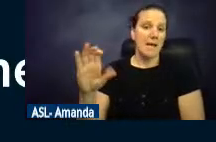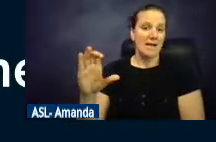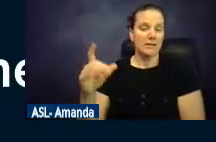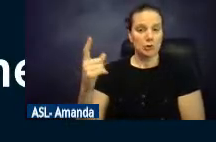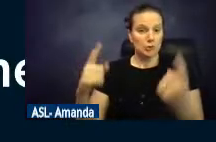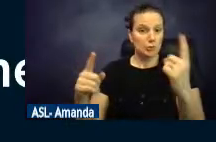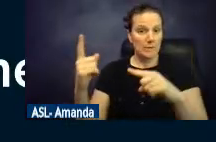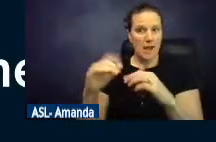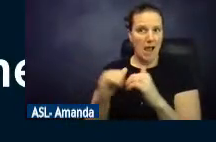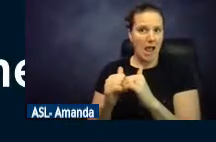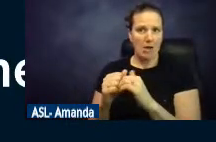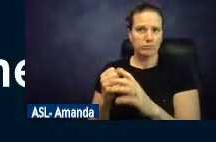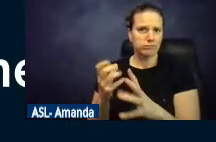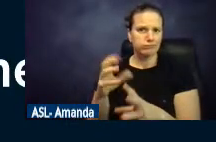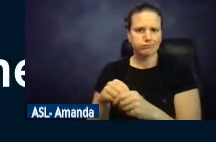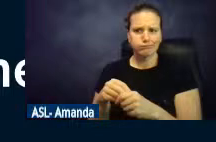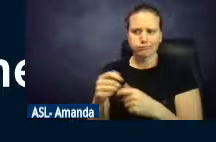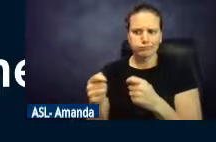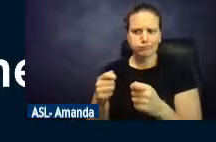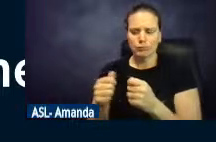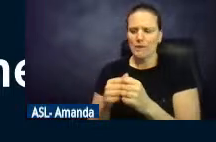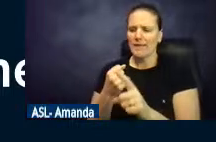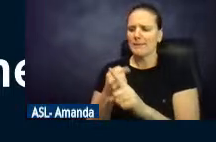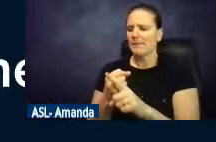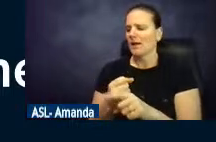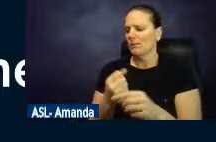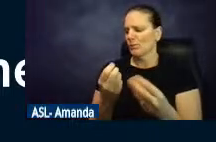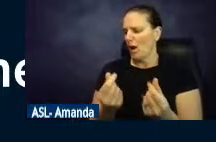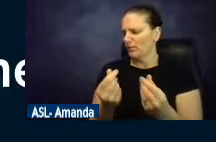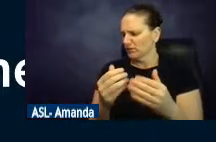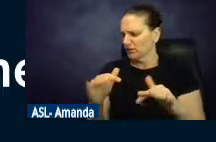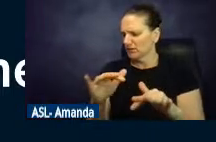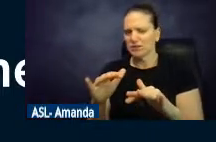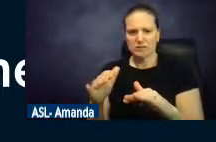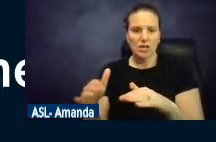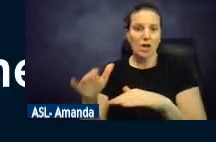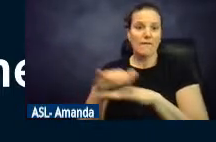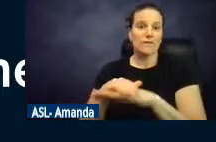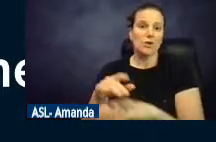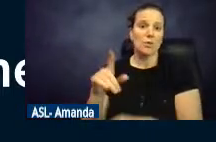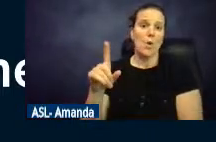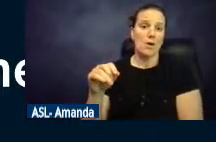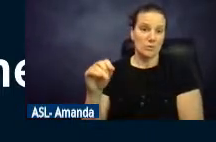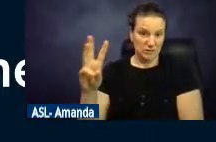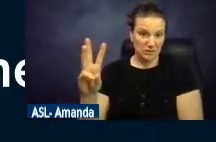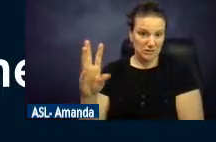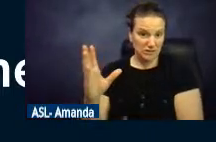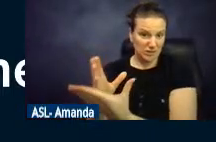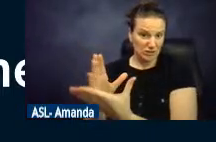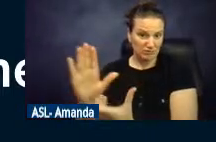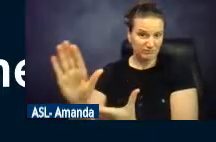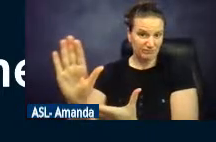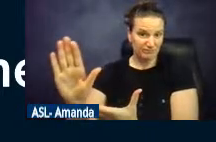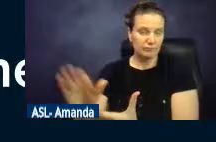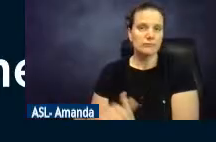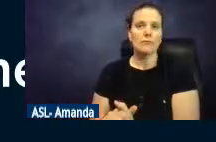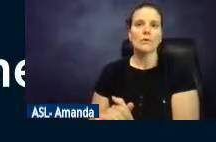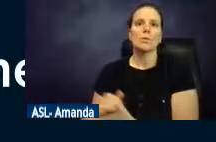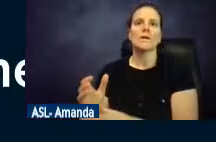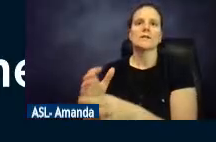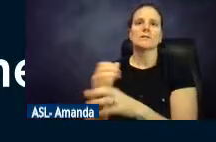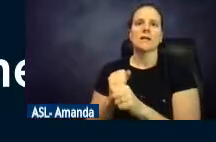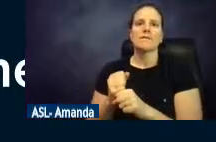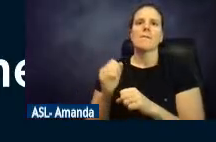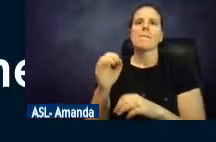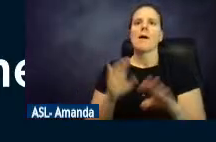these impacted properties that are covered under Section 106. We also received a